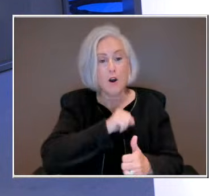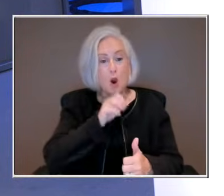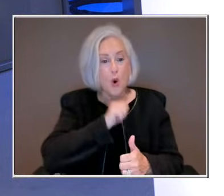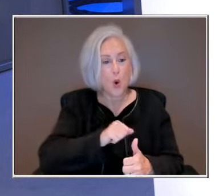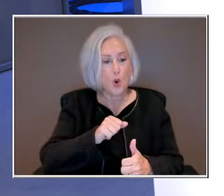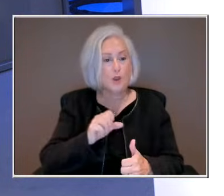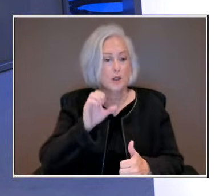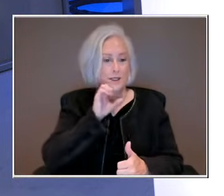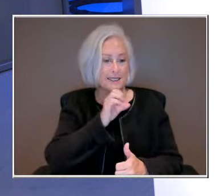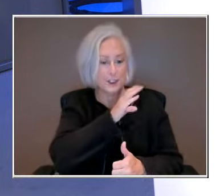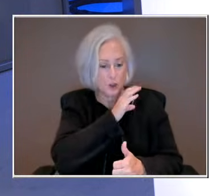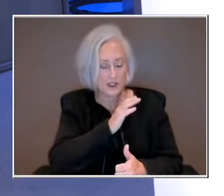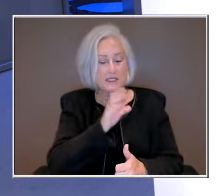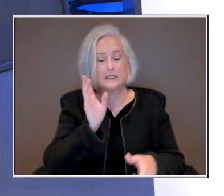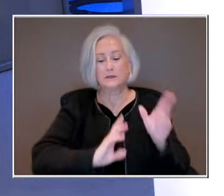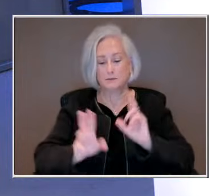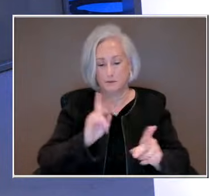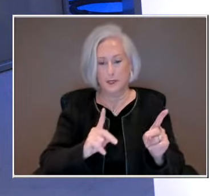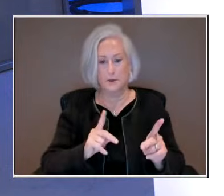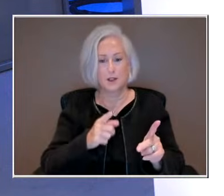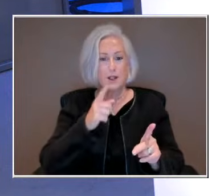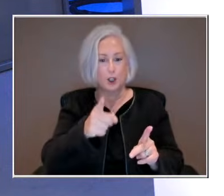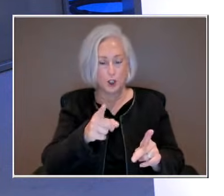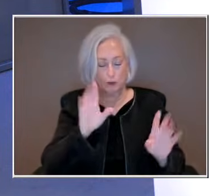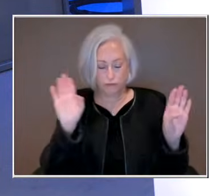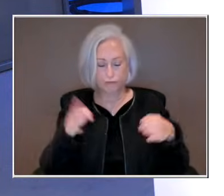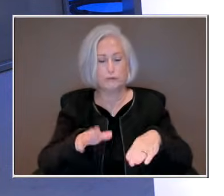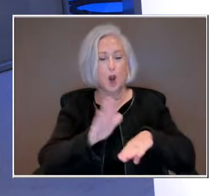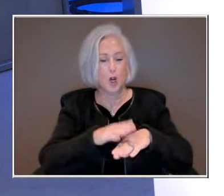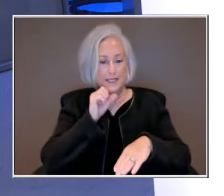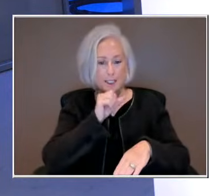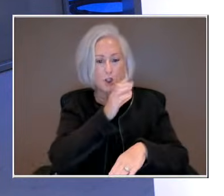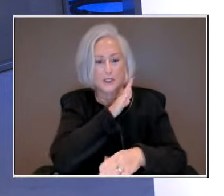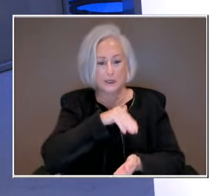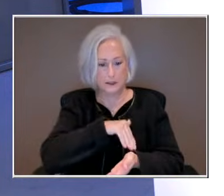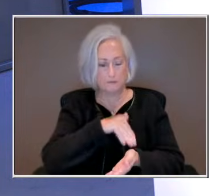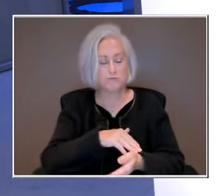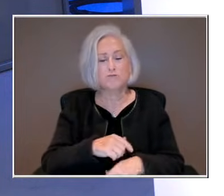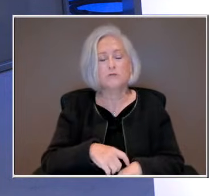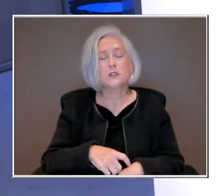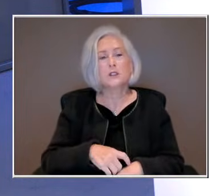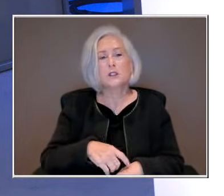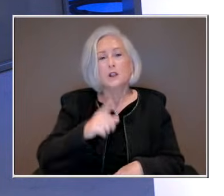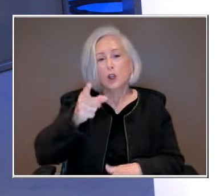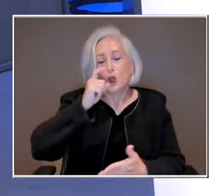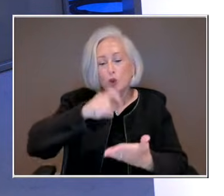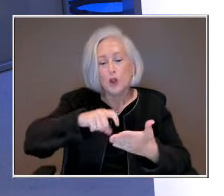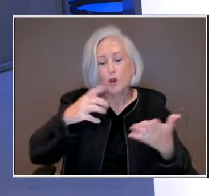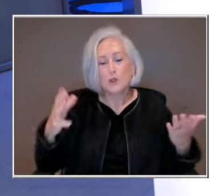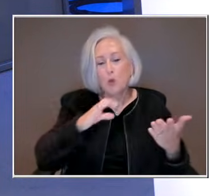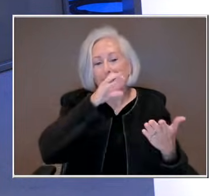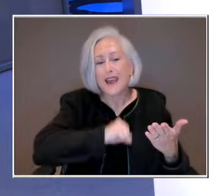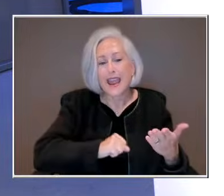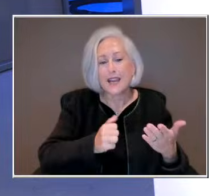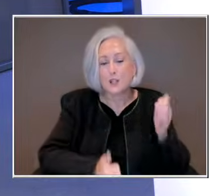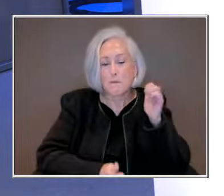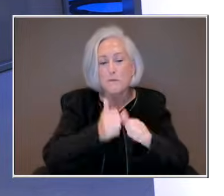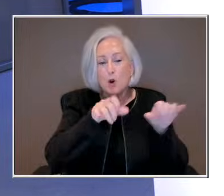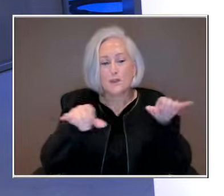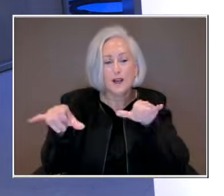geriatrician. At what age is it that you notice the most common changes happening in your